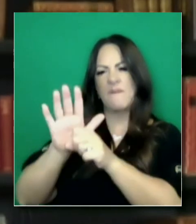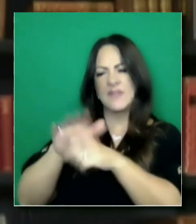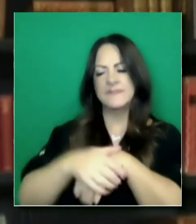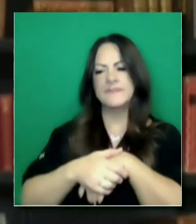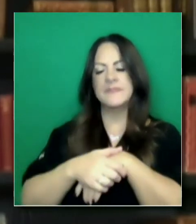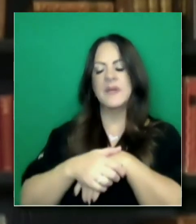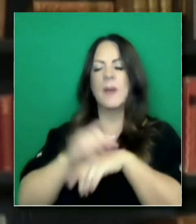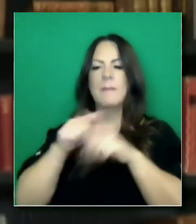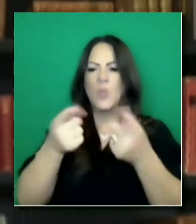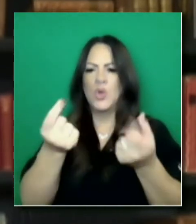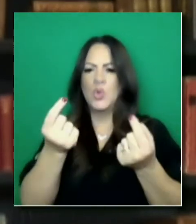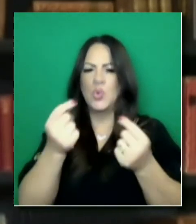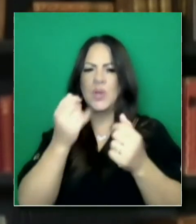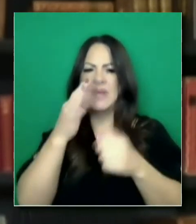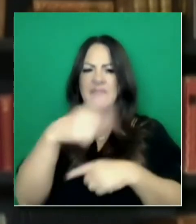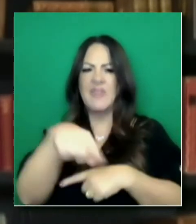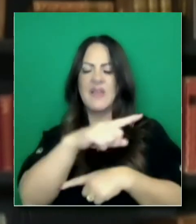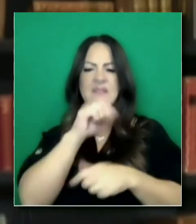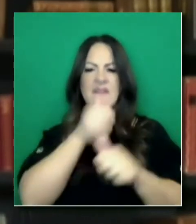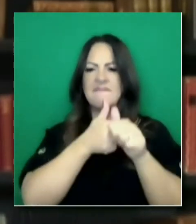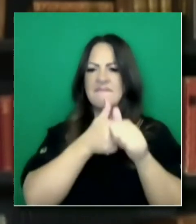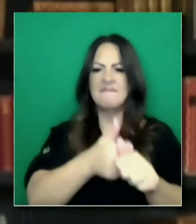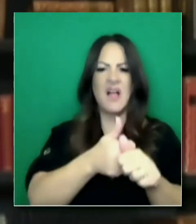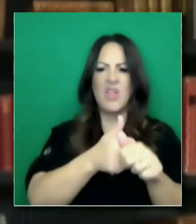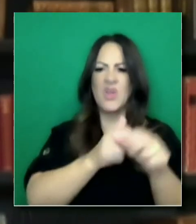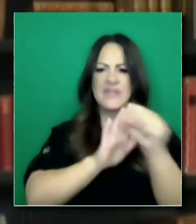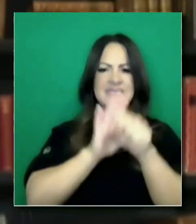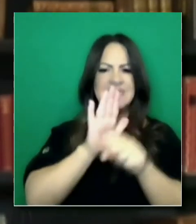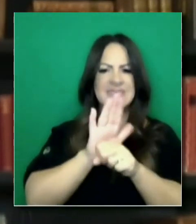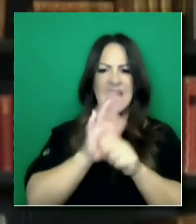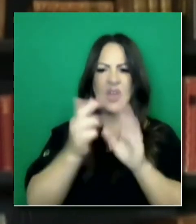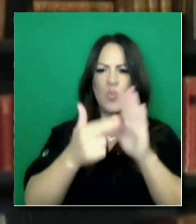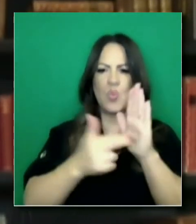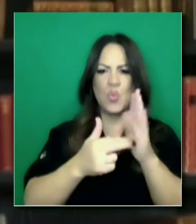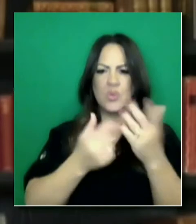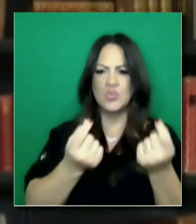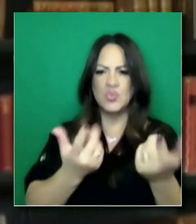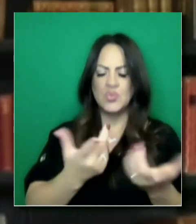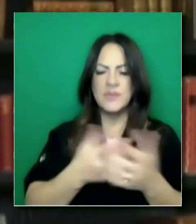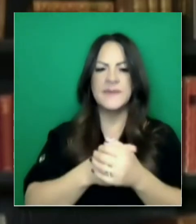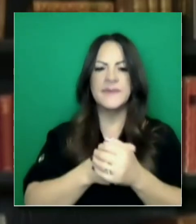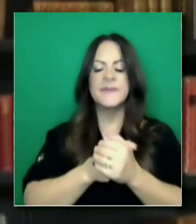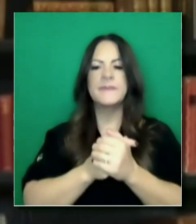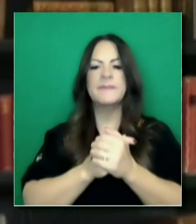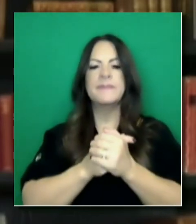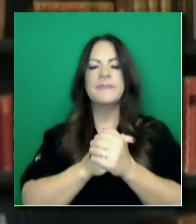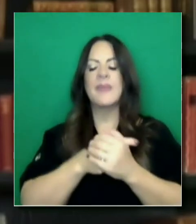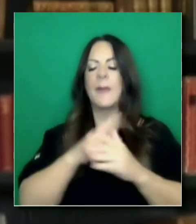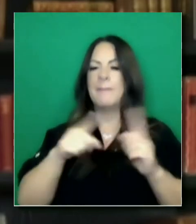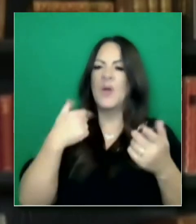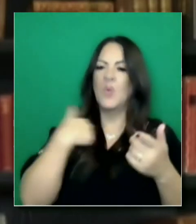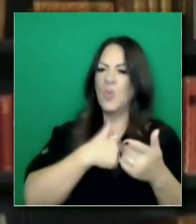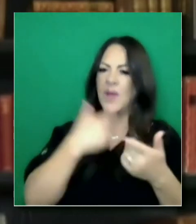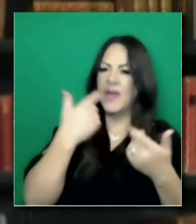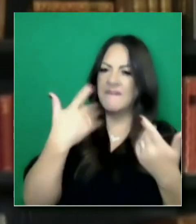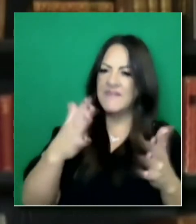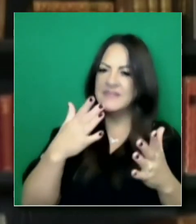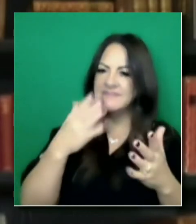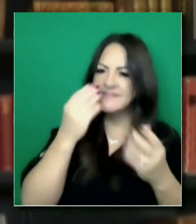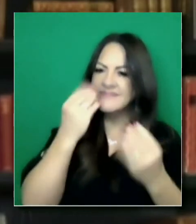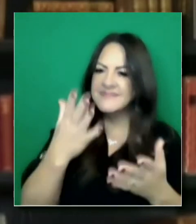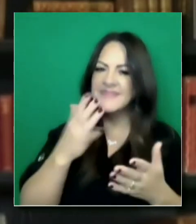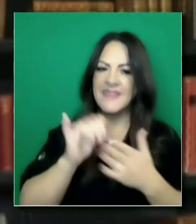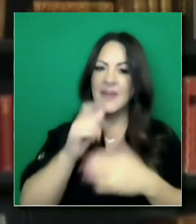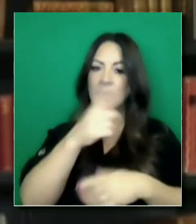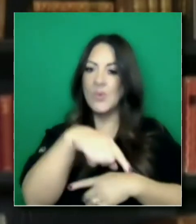state guidelines? Well, I think we've done it. I mean, the bottom line is the rules are self-evident. If you refuse to comply, you thumb your nose